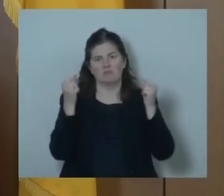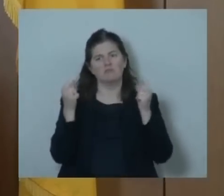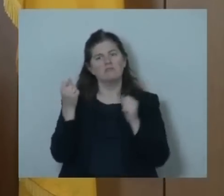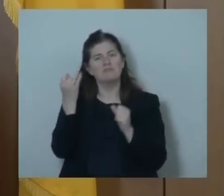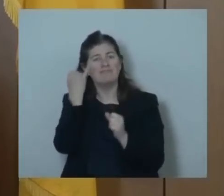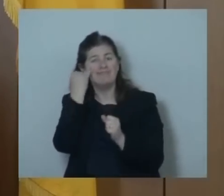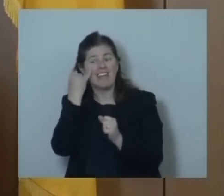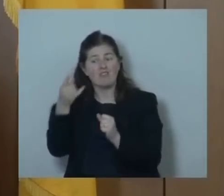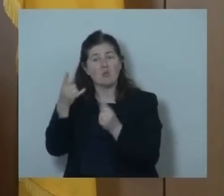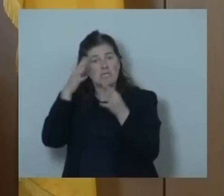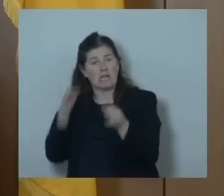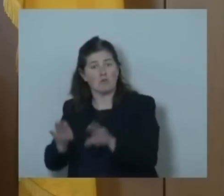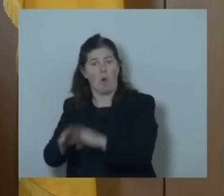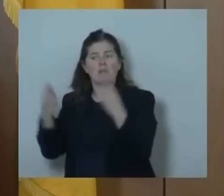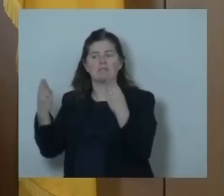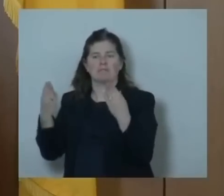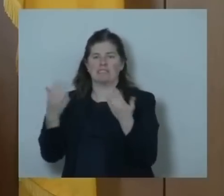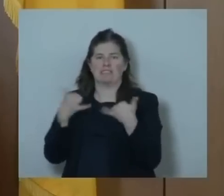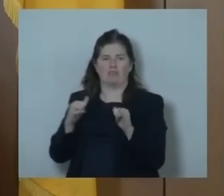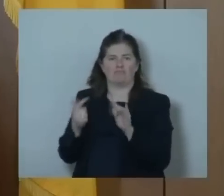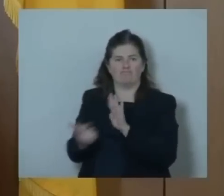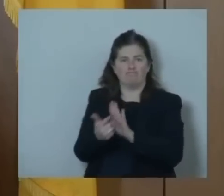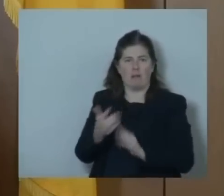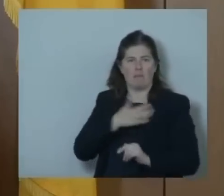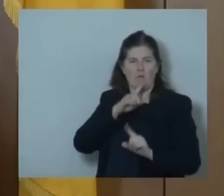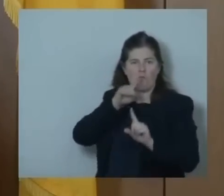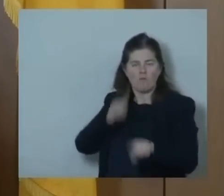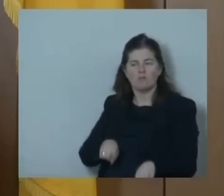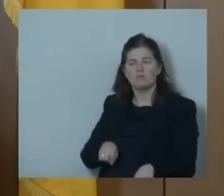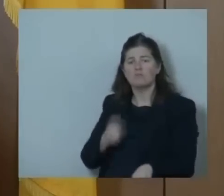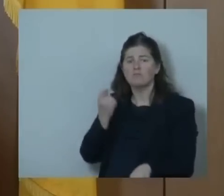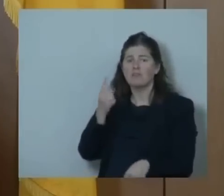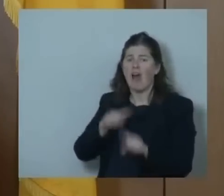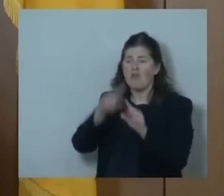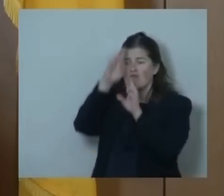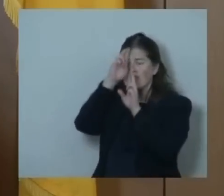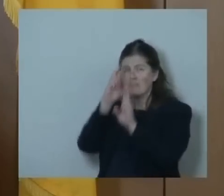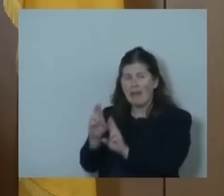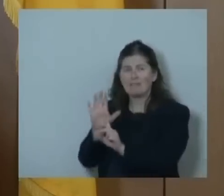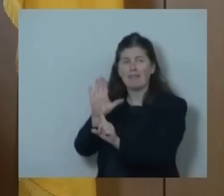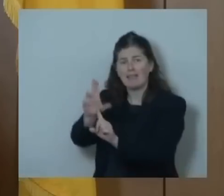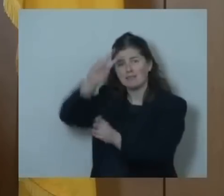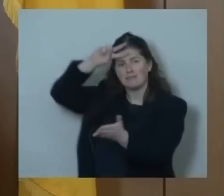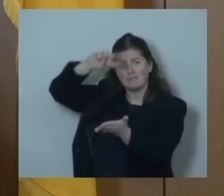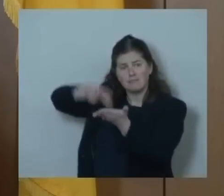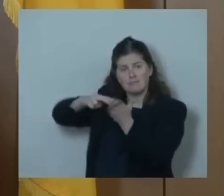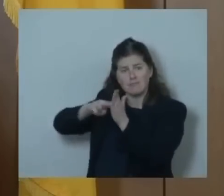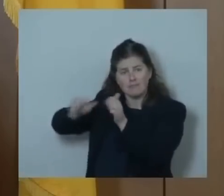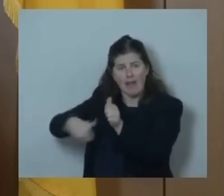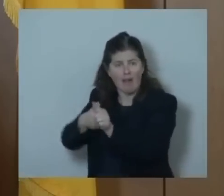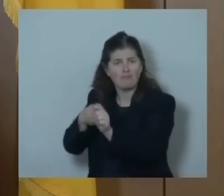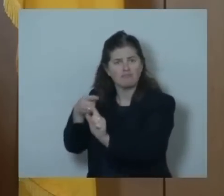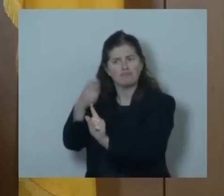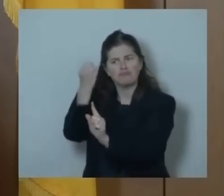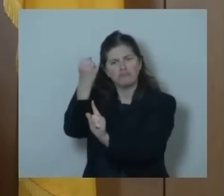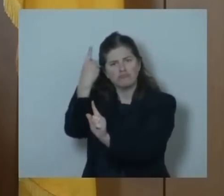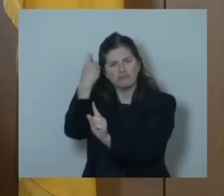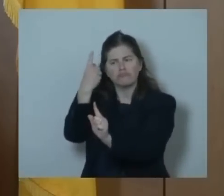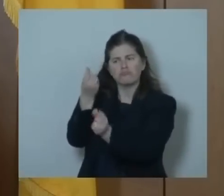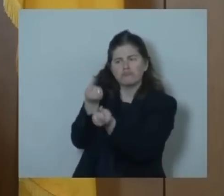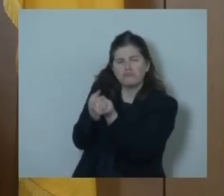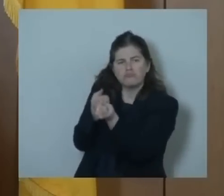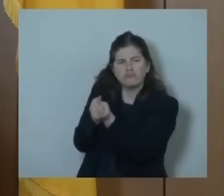those orders, and I very much respect the mayor's intent, which is helping promote